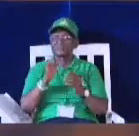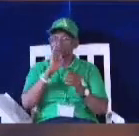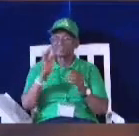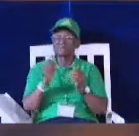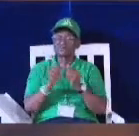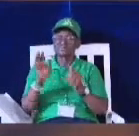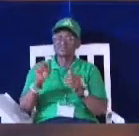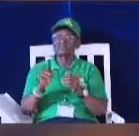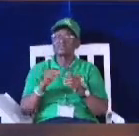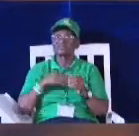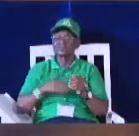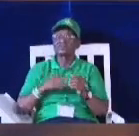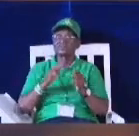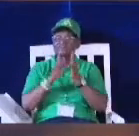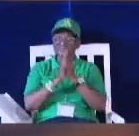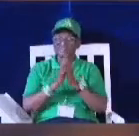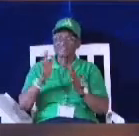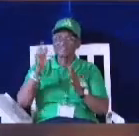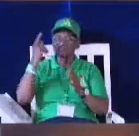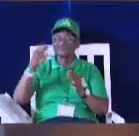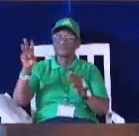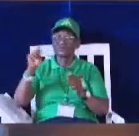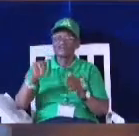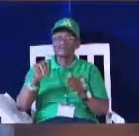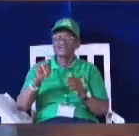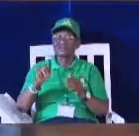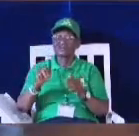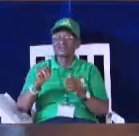Pray for them for about 2 minutes.